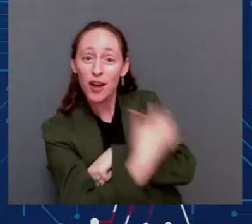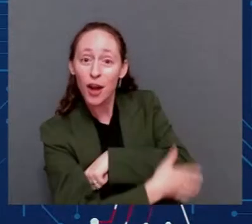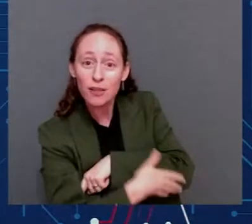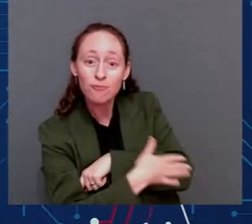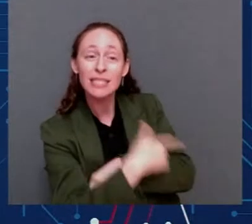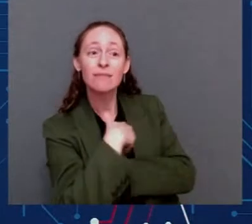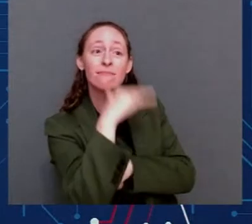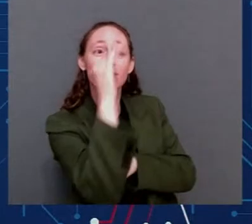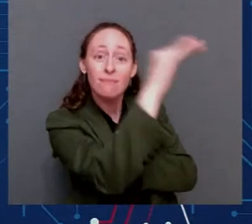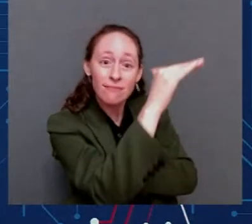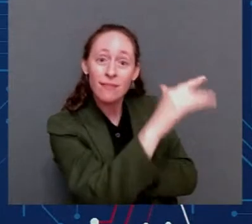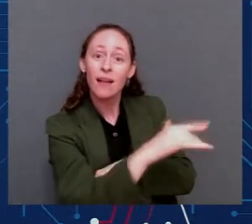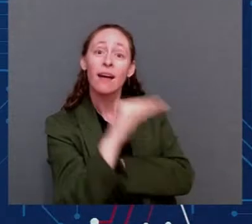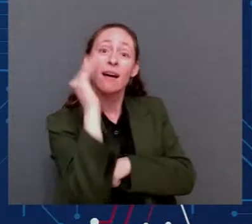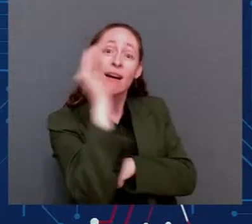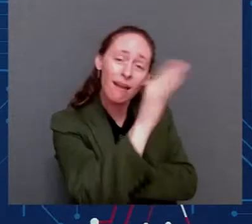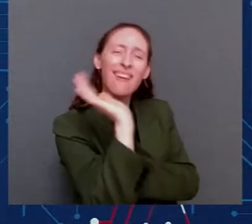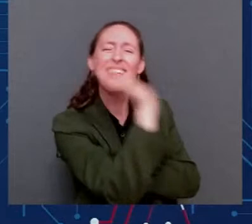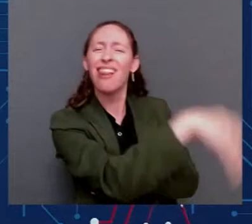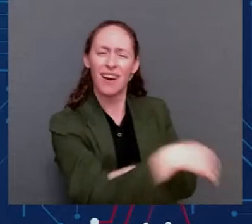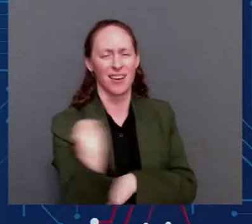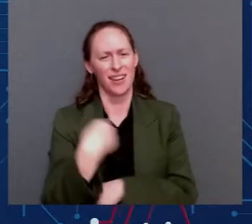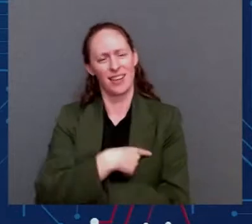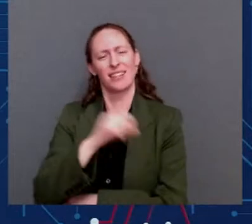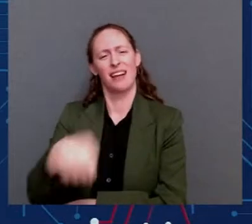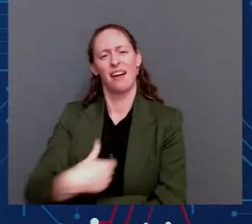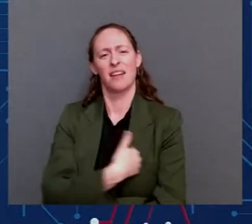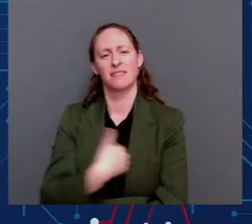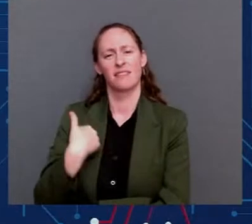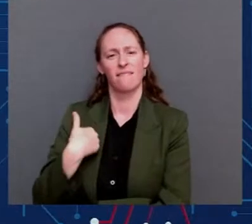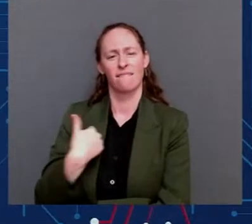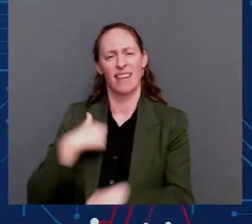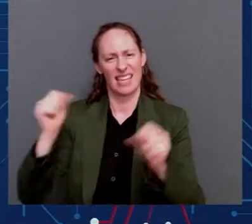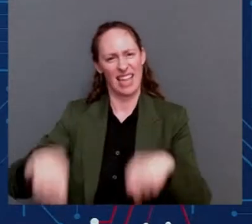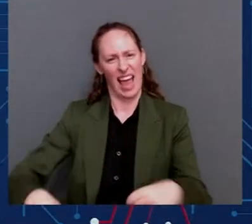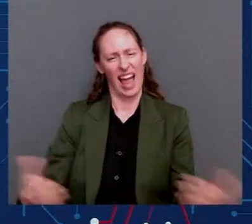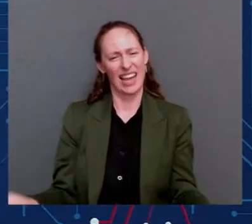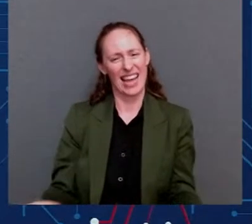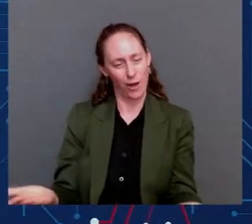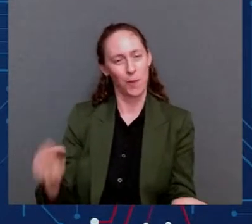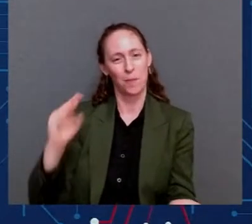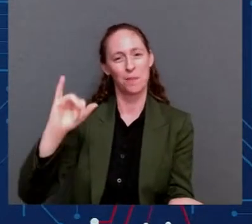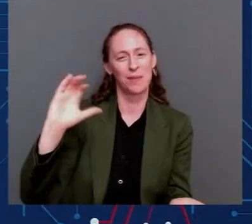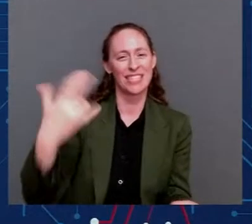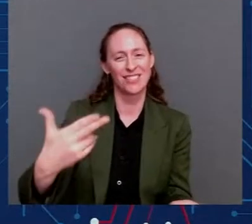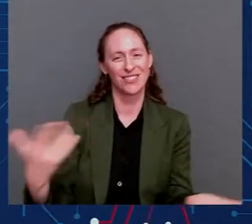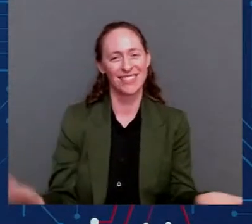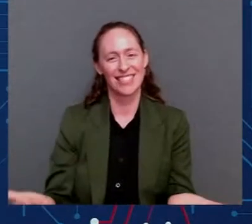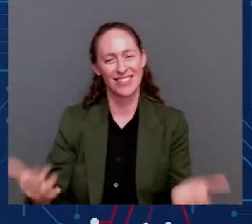production back to Michigan and the United States more particularly. That's important, isn't it?